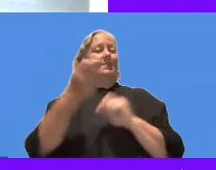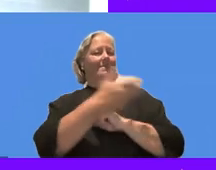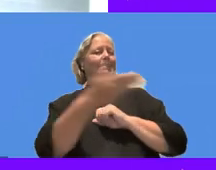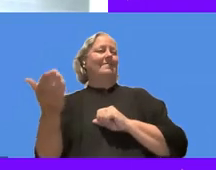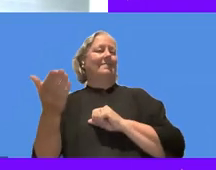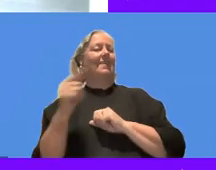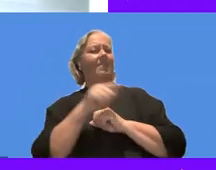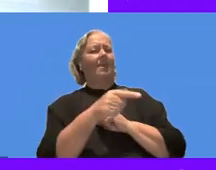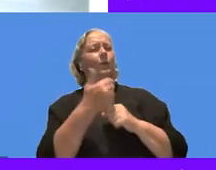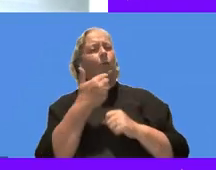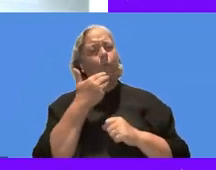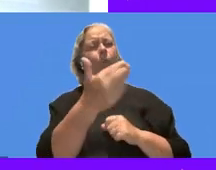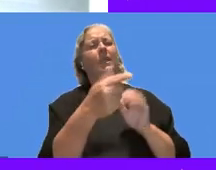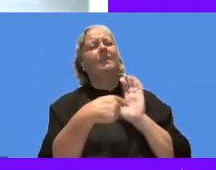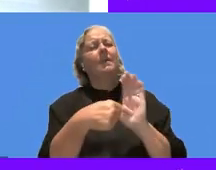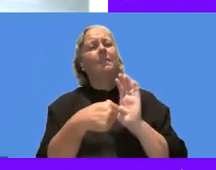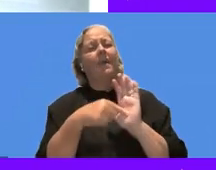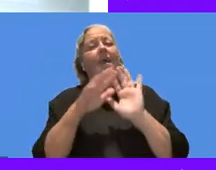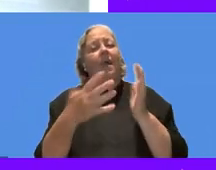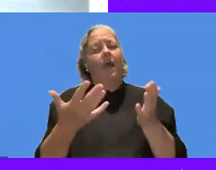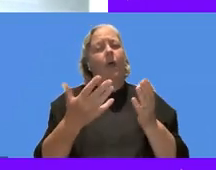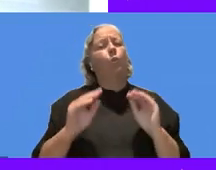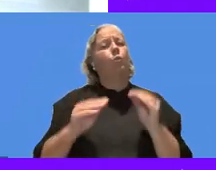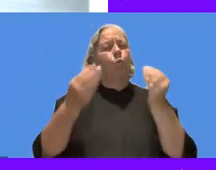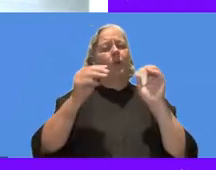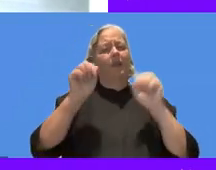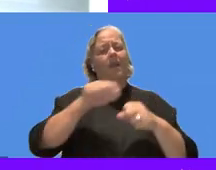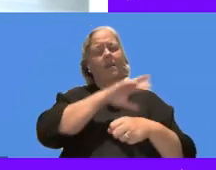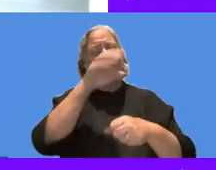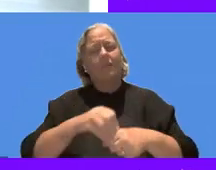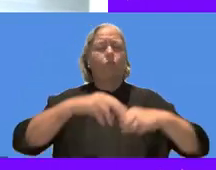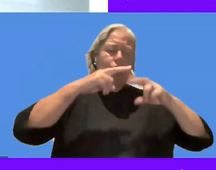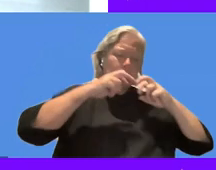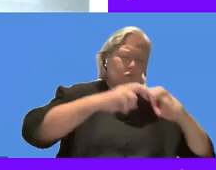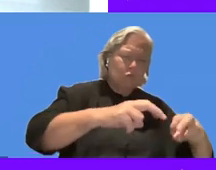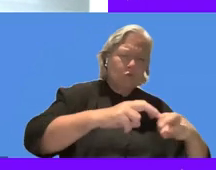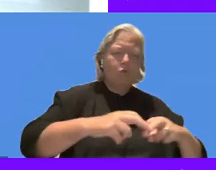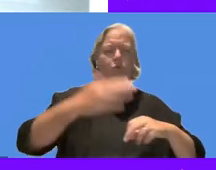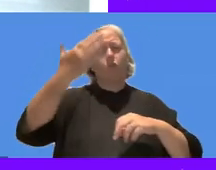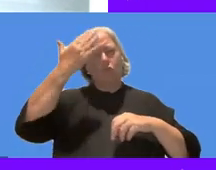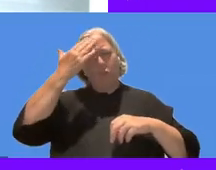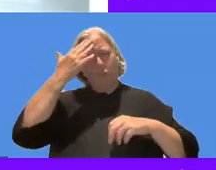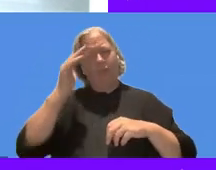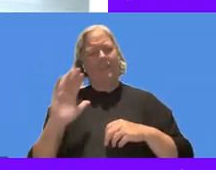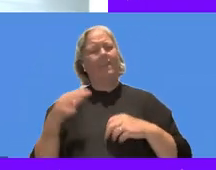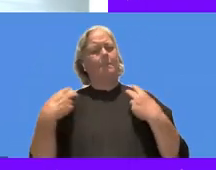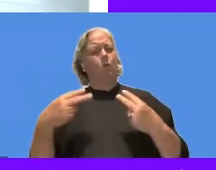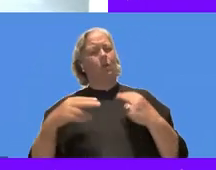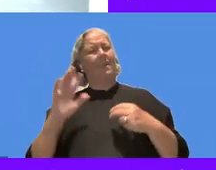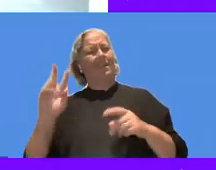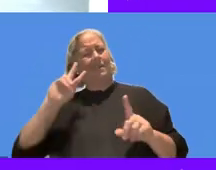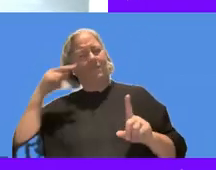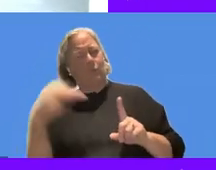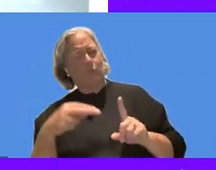how young people can be included in the research and recognizing the importance of having their views embedded across each stage of the